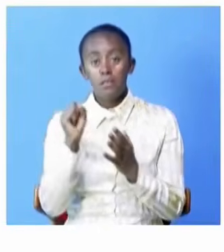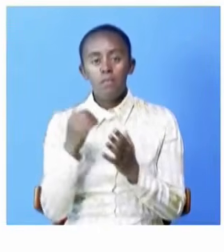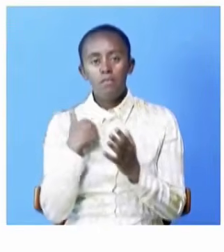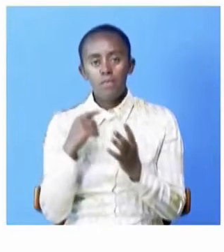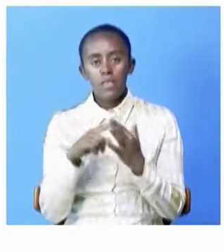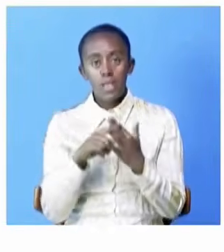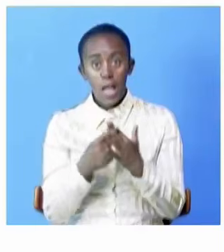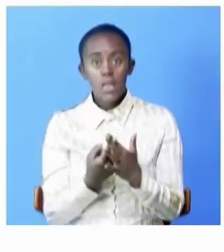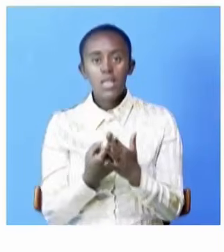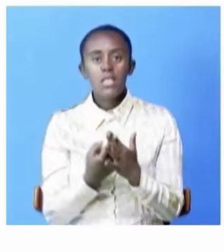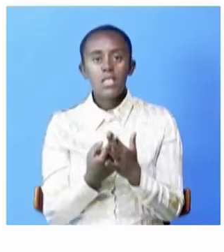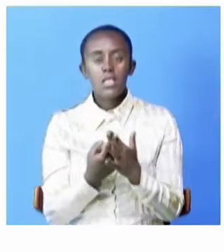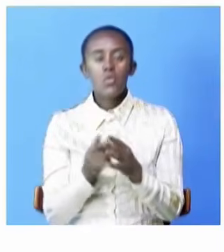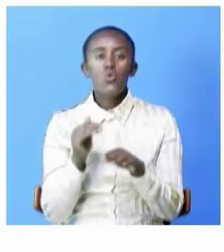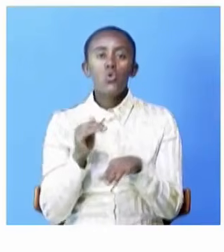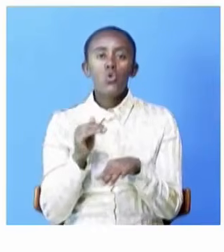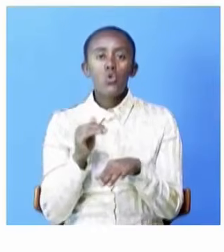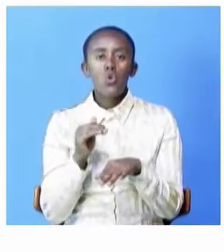on